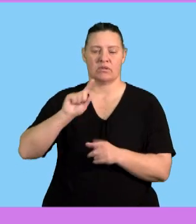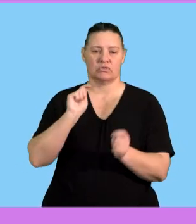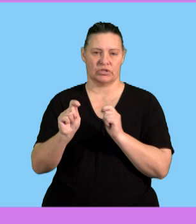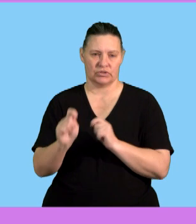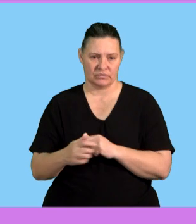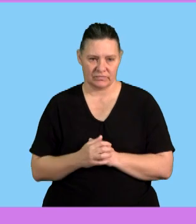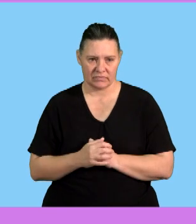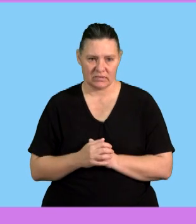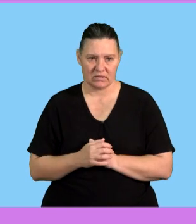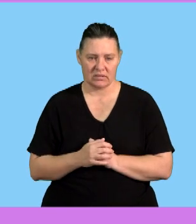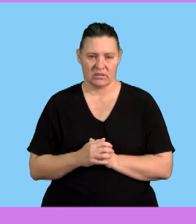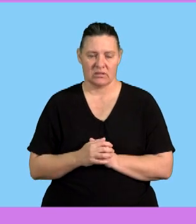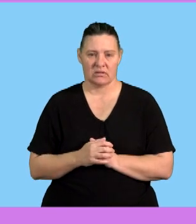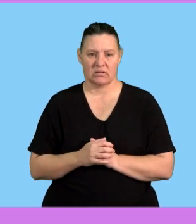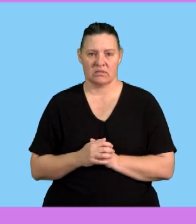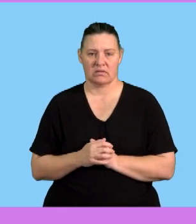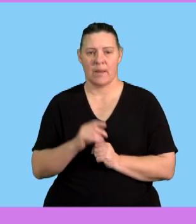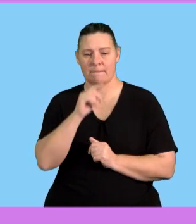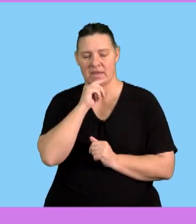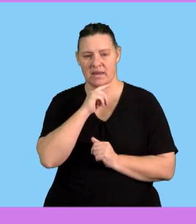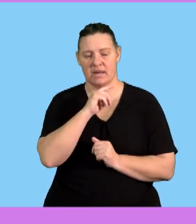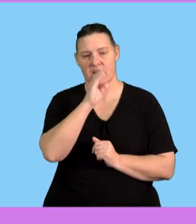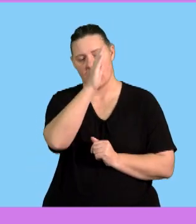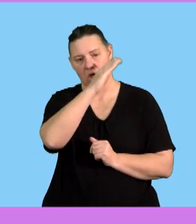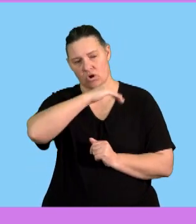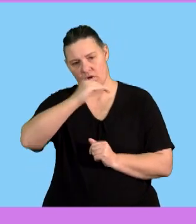change. And then that will be a curve.